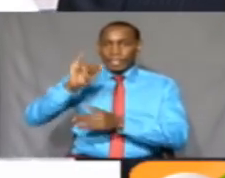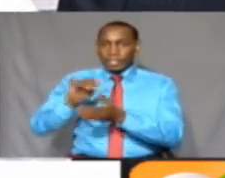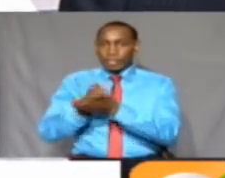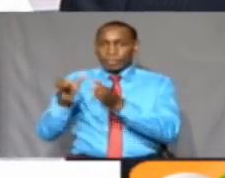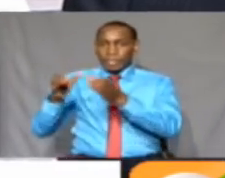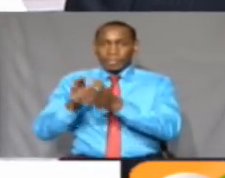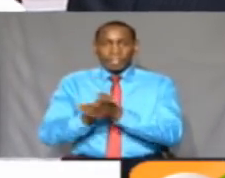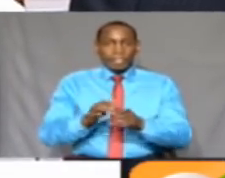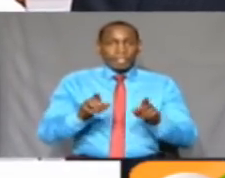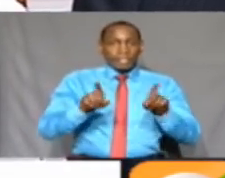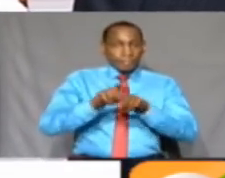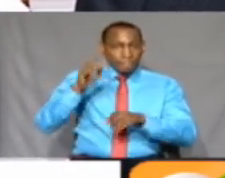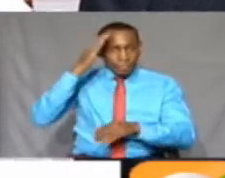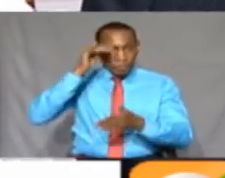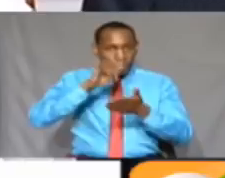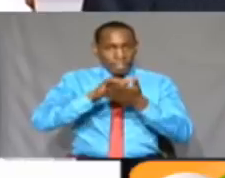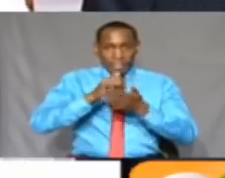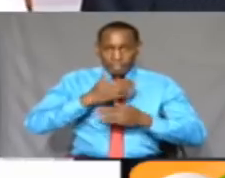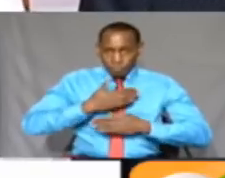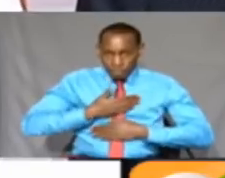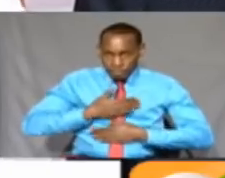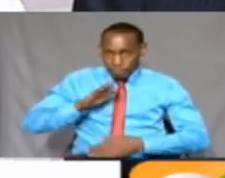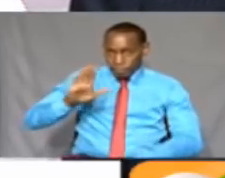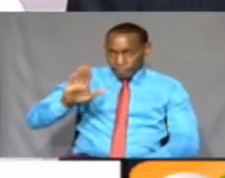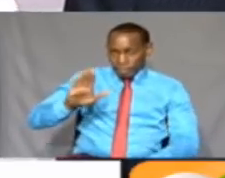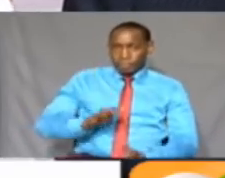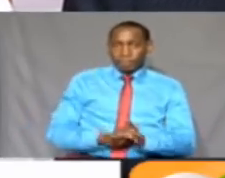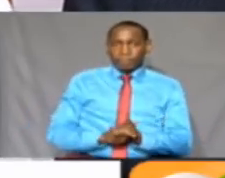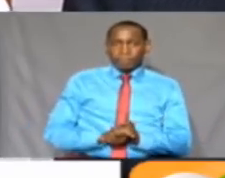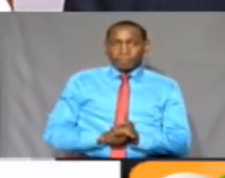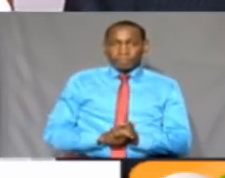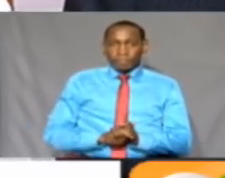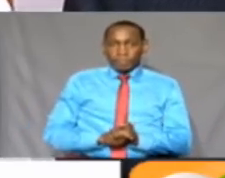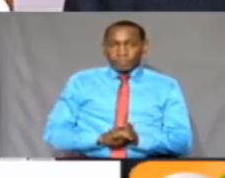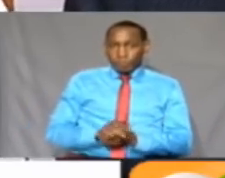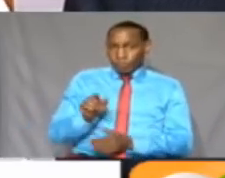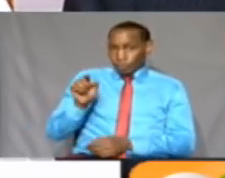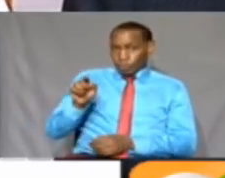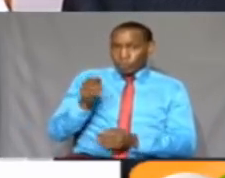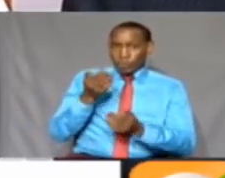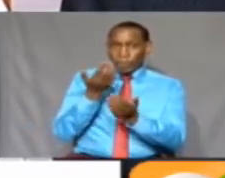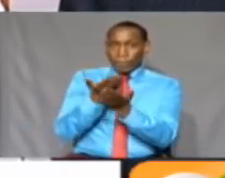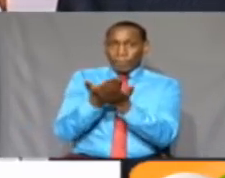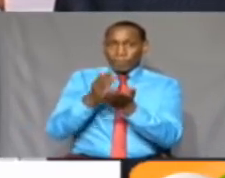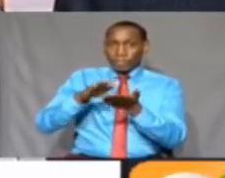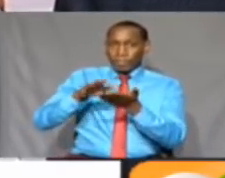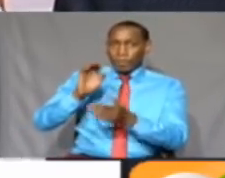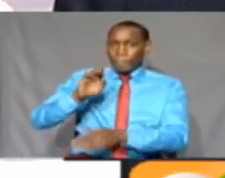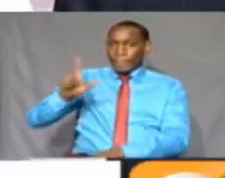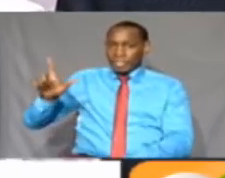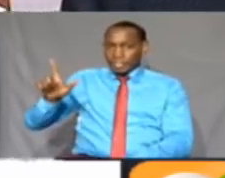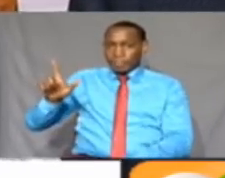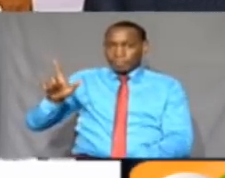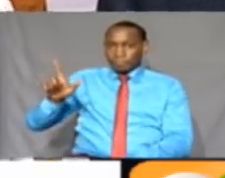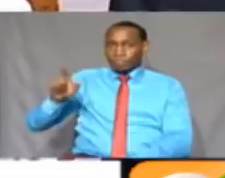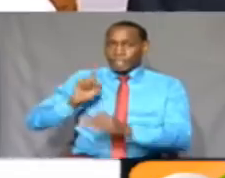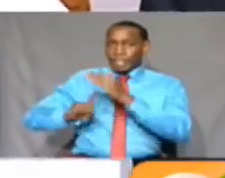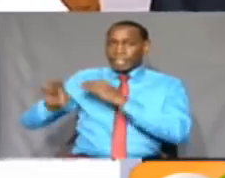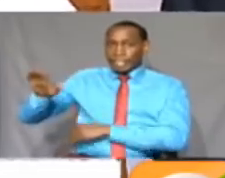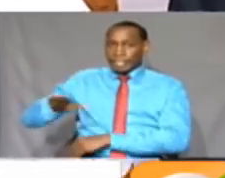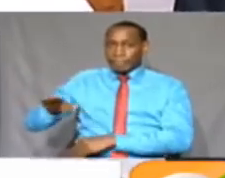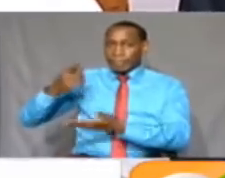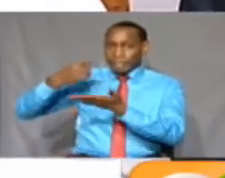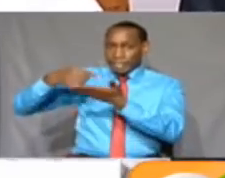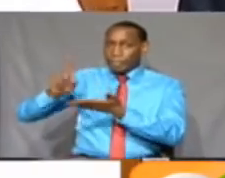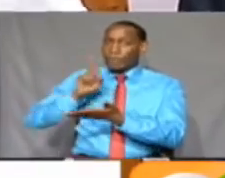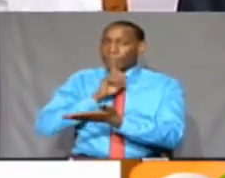By the way, did you know that Mheshimiwa Millie has proposed more bills, or has had more bills in Parliament